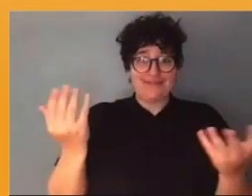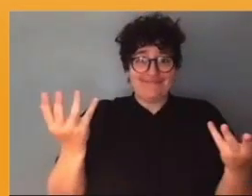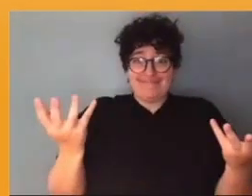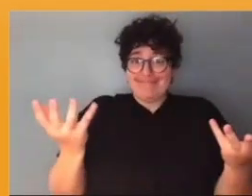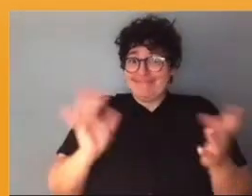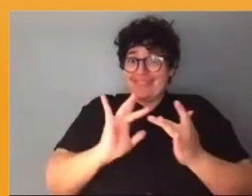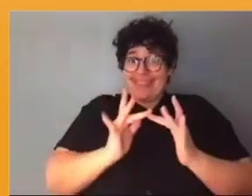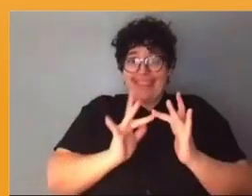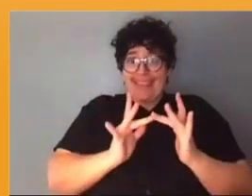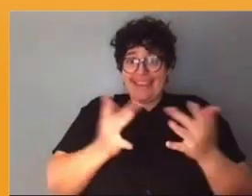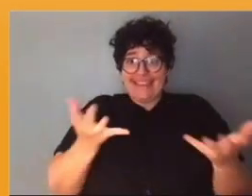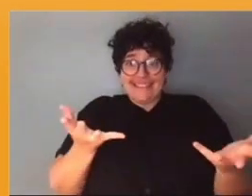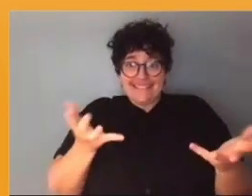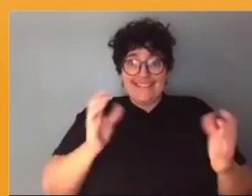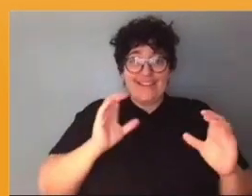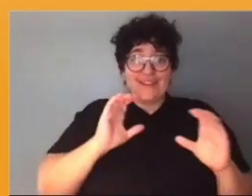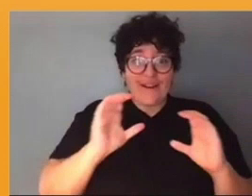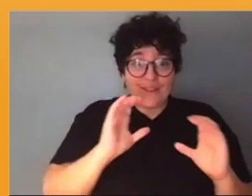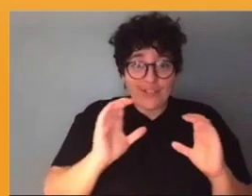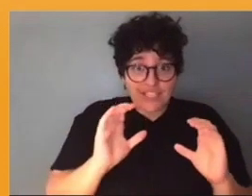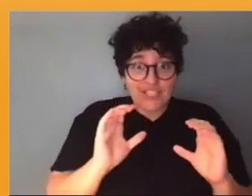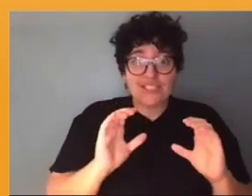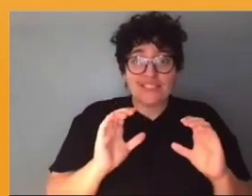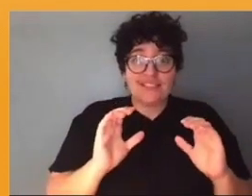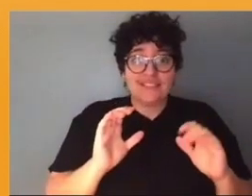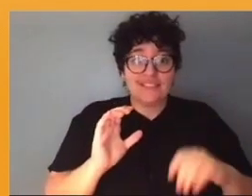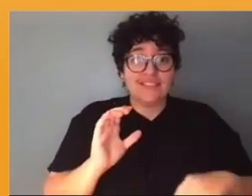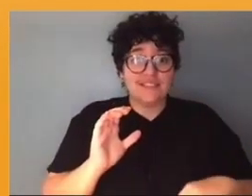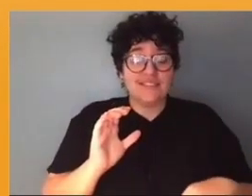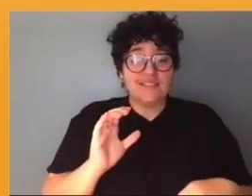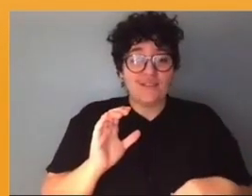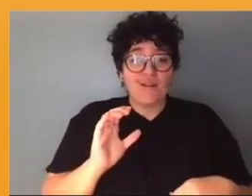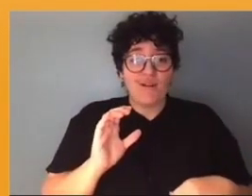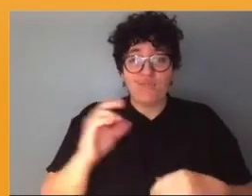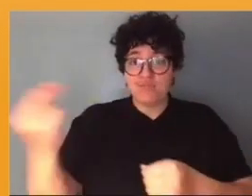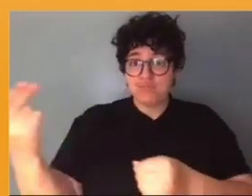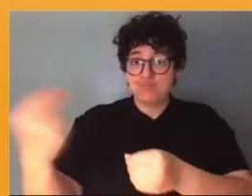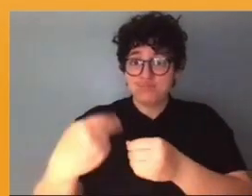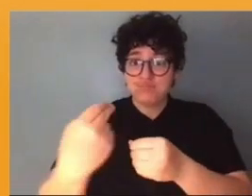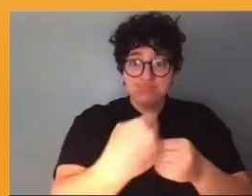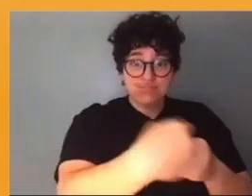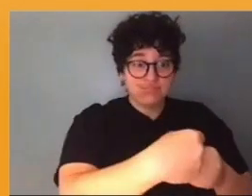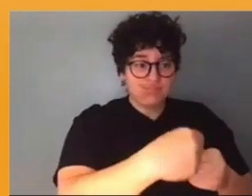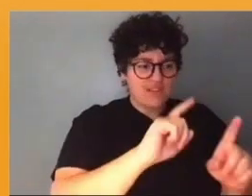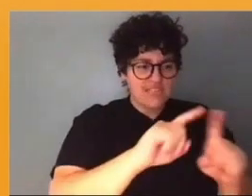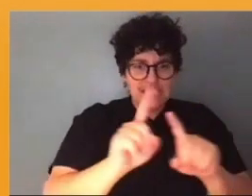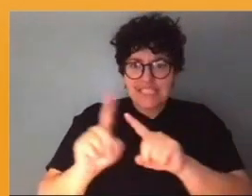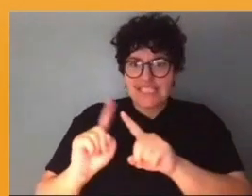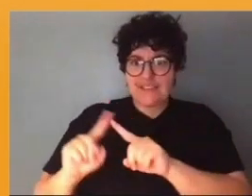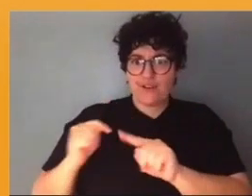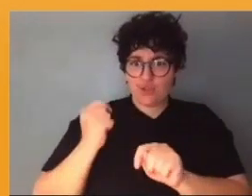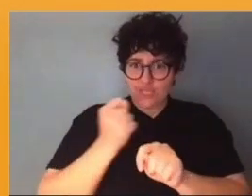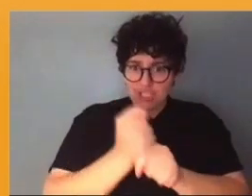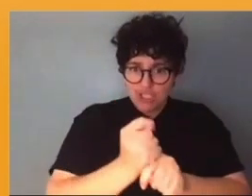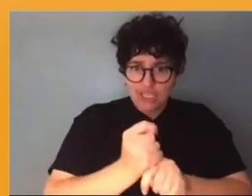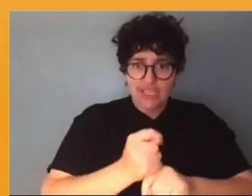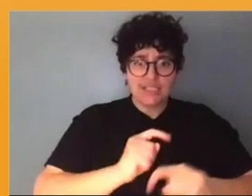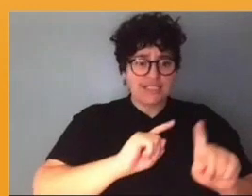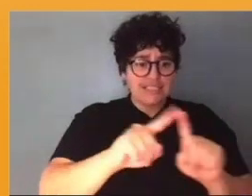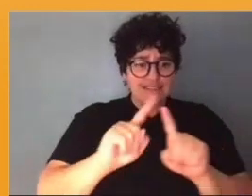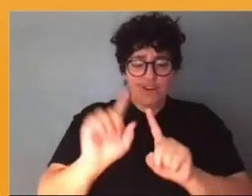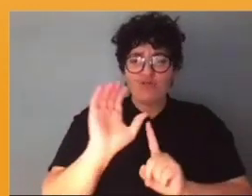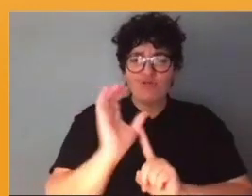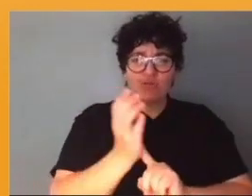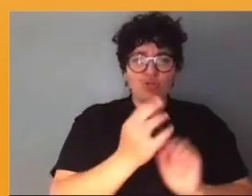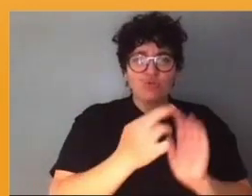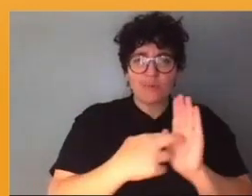these conversations where we bring people from different traditions and cultural representatives together to talk about these